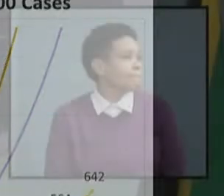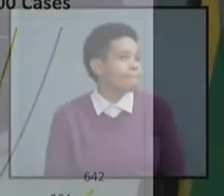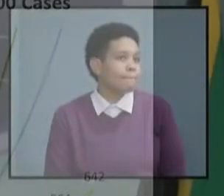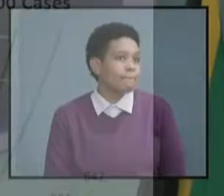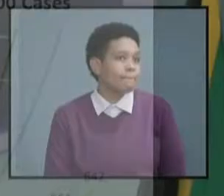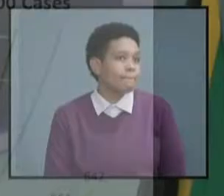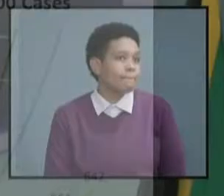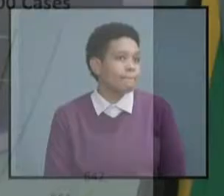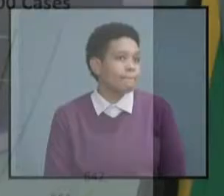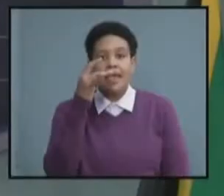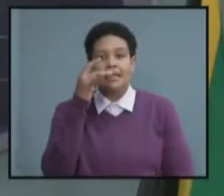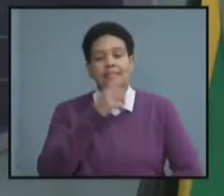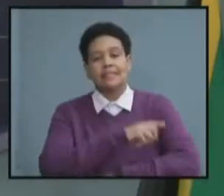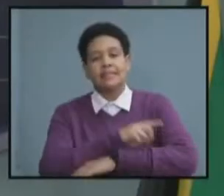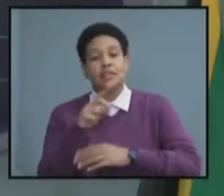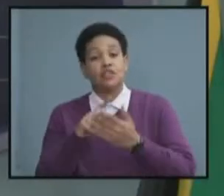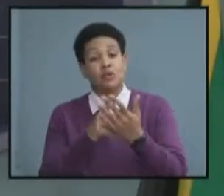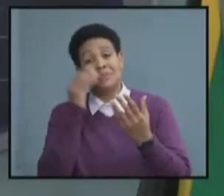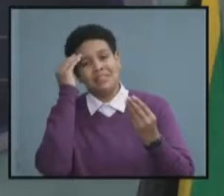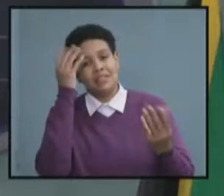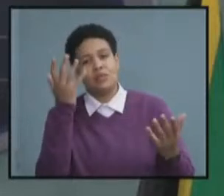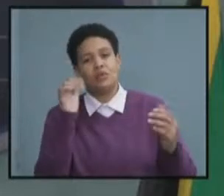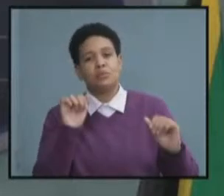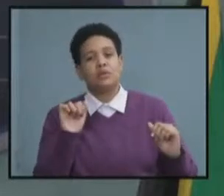is reducing.